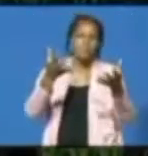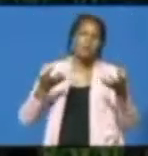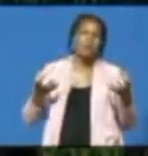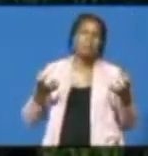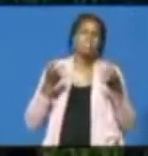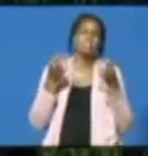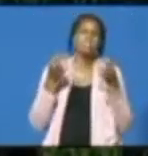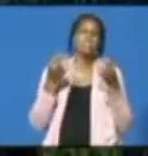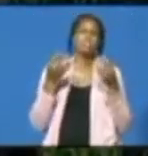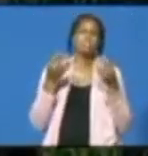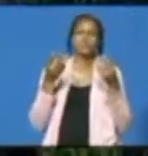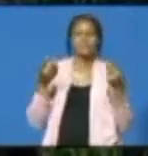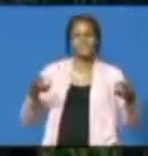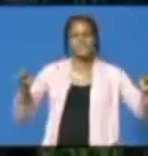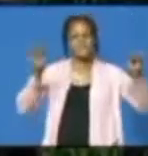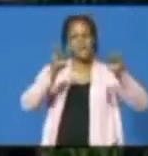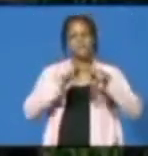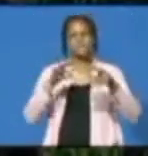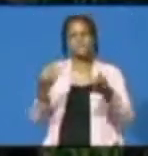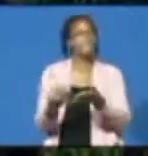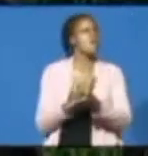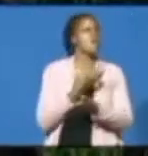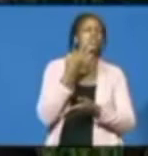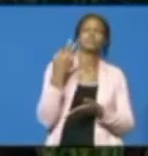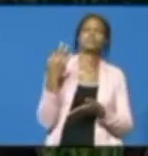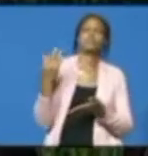your valley to be refreshing,